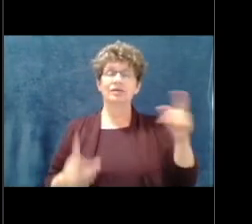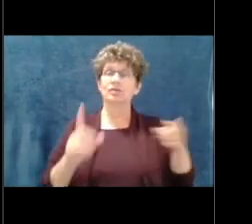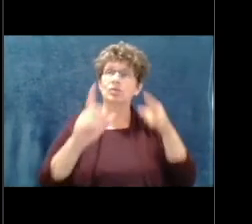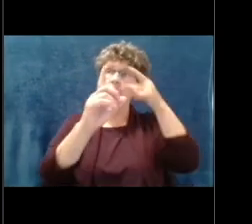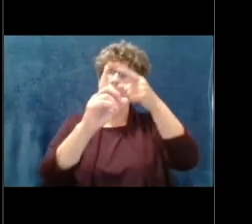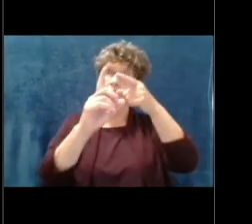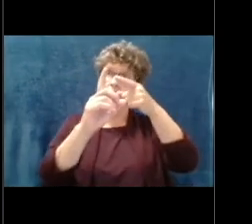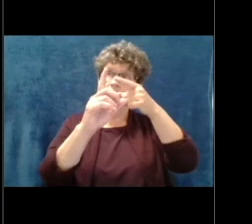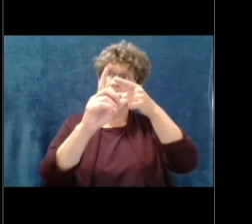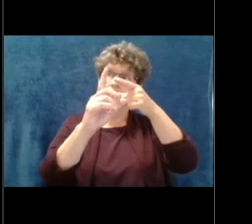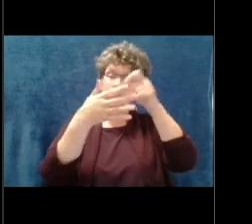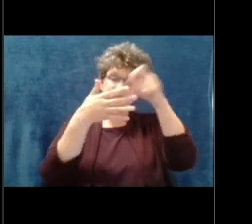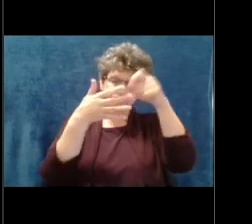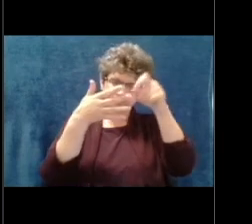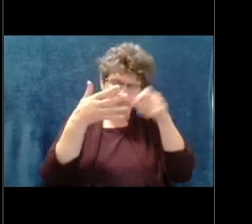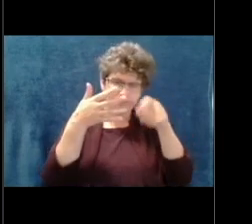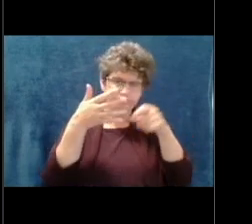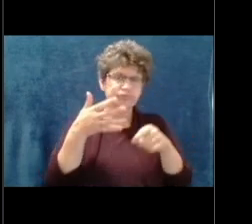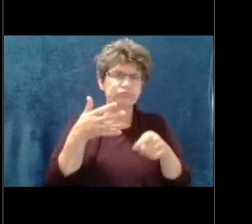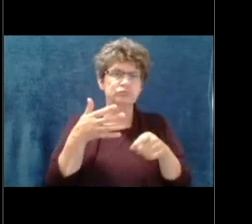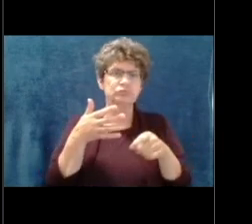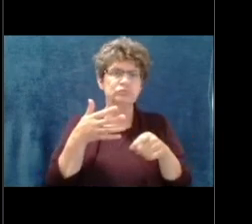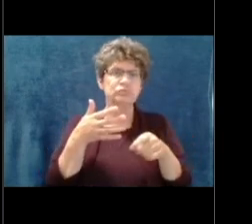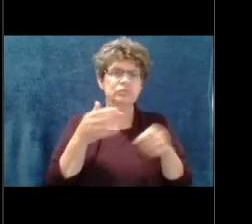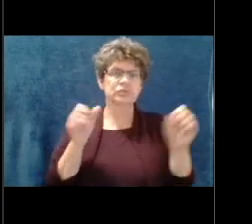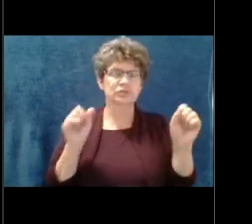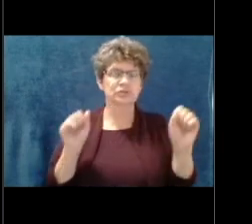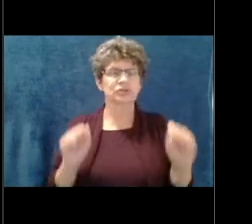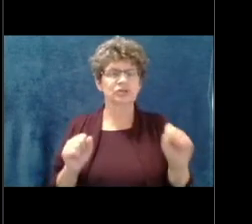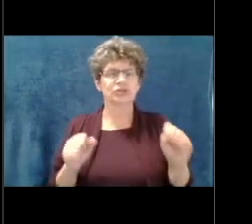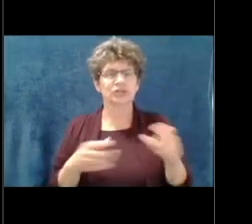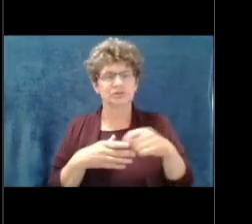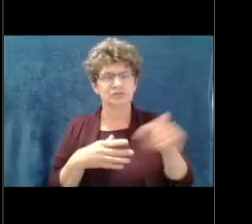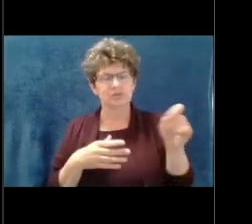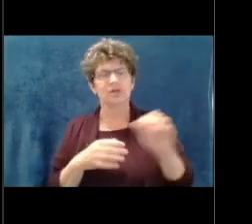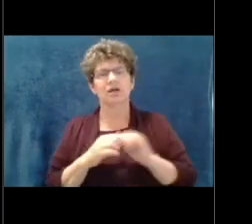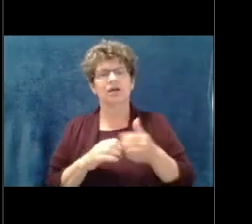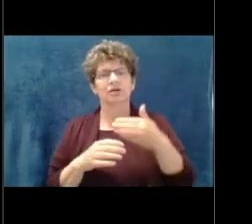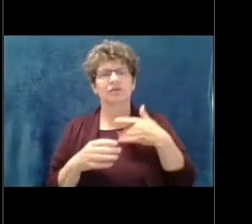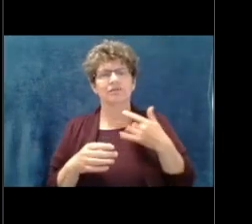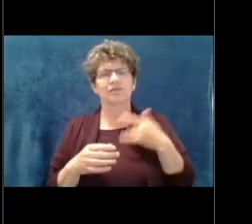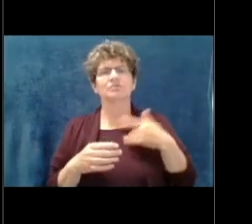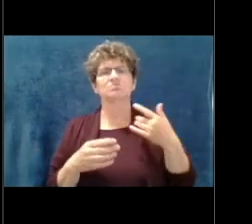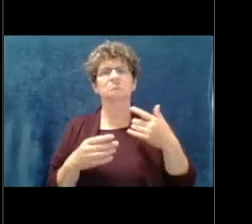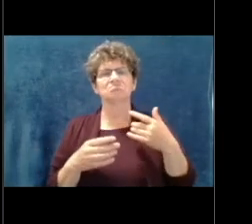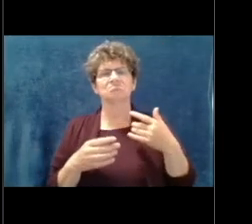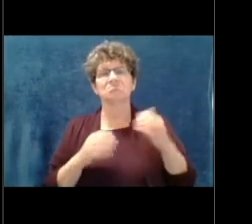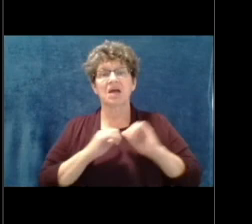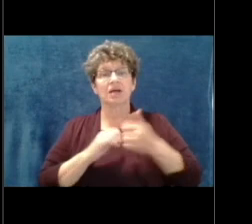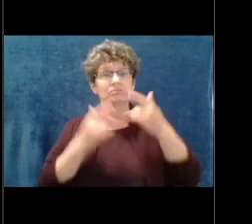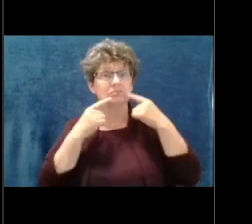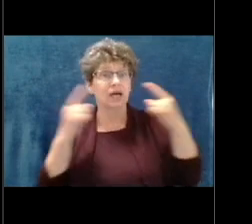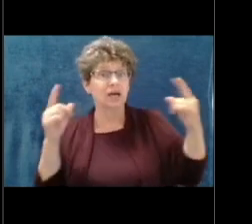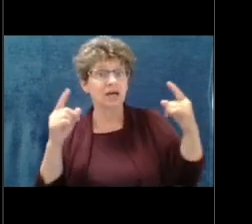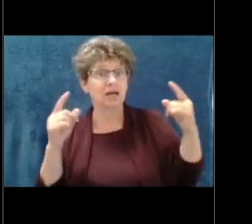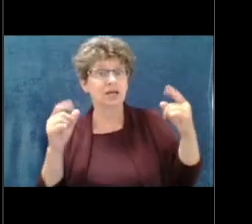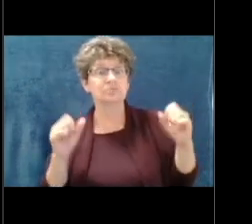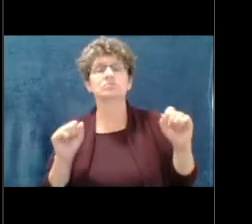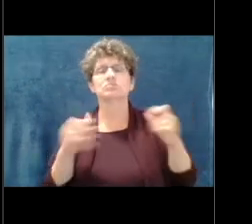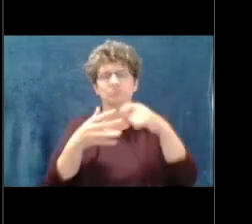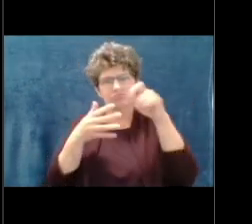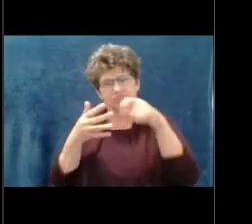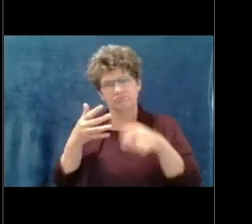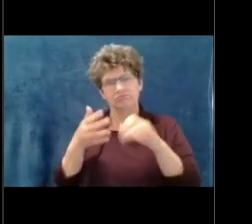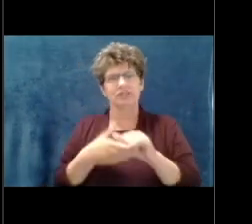day to go after one of these goals and click off when you've been successful. This is the encouragement section,